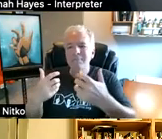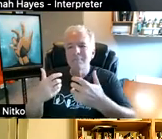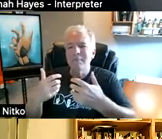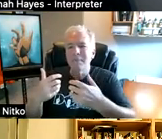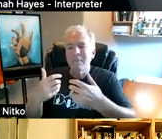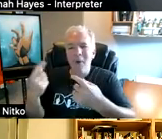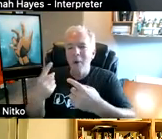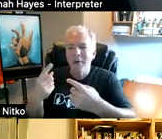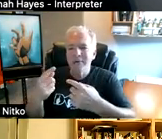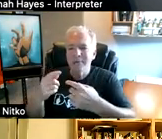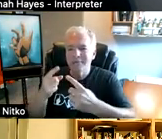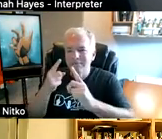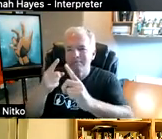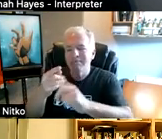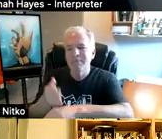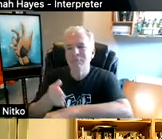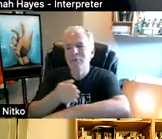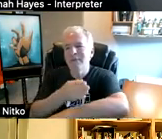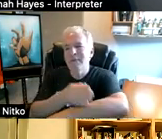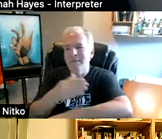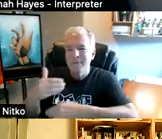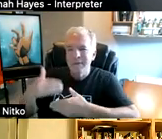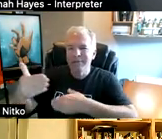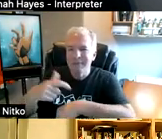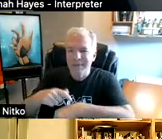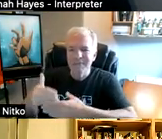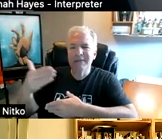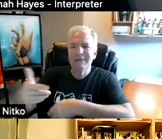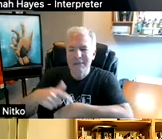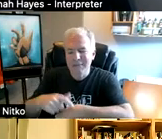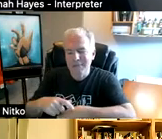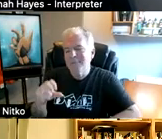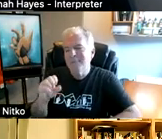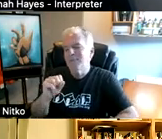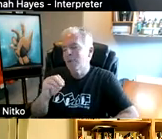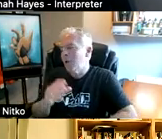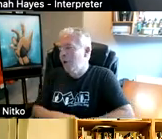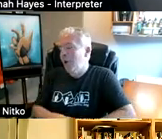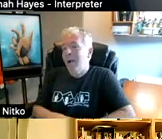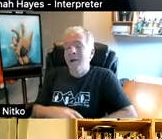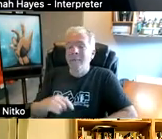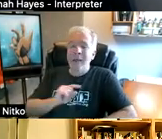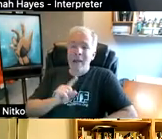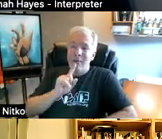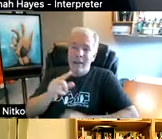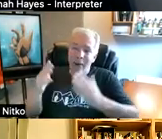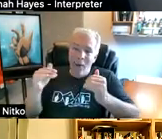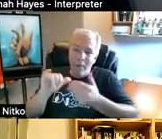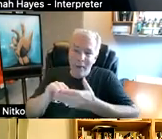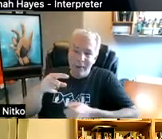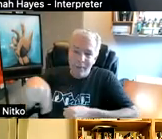And I think we are beginning, ever since 2020, we're beginning to really reach those goals and improve the experience each time we provide